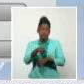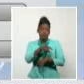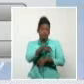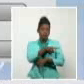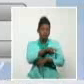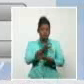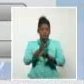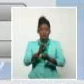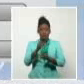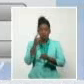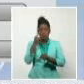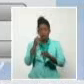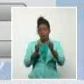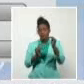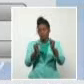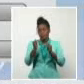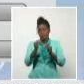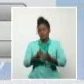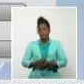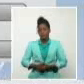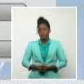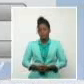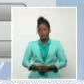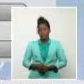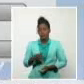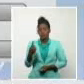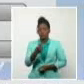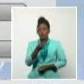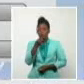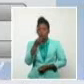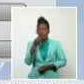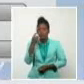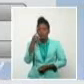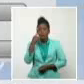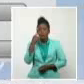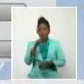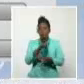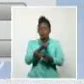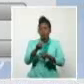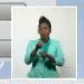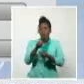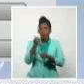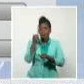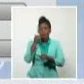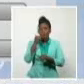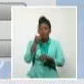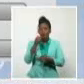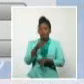represents 0.6% of the people studied.